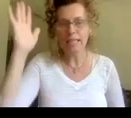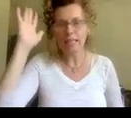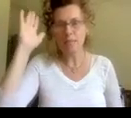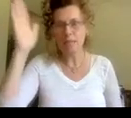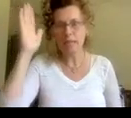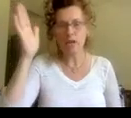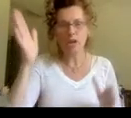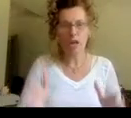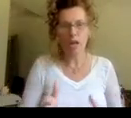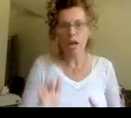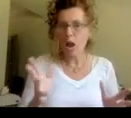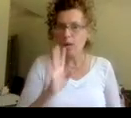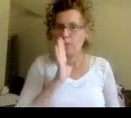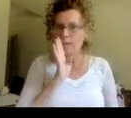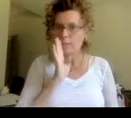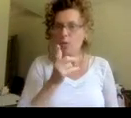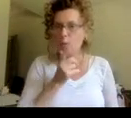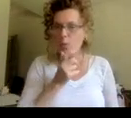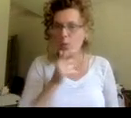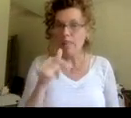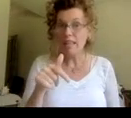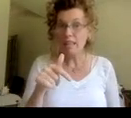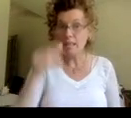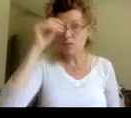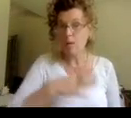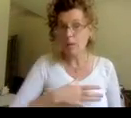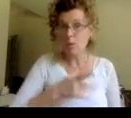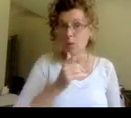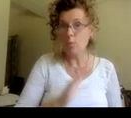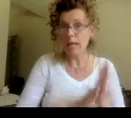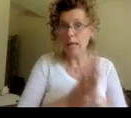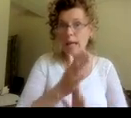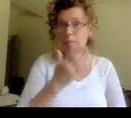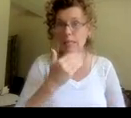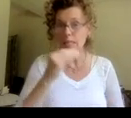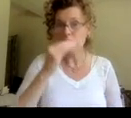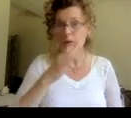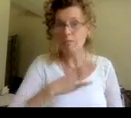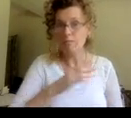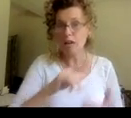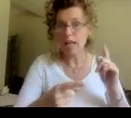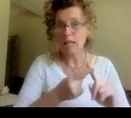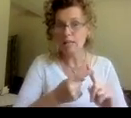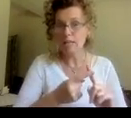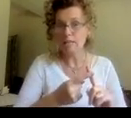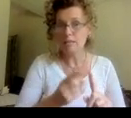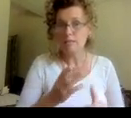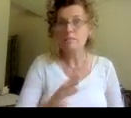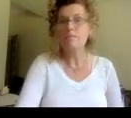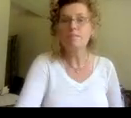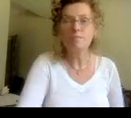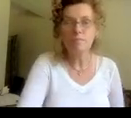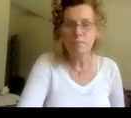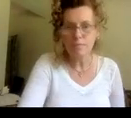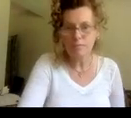of whispered on who it is, but this is a gentleman who became a dear friend of mine over a decade ago. Now, if I talk about his credentials, this is a